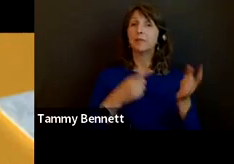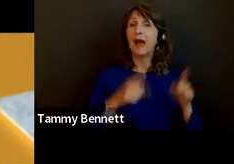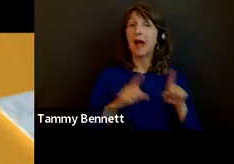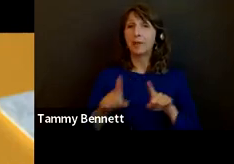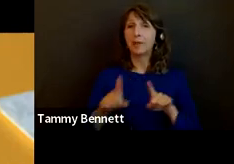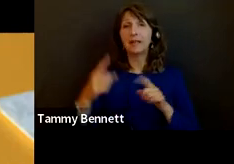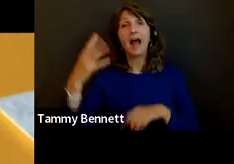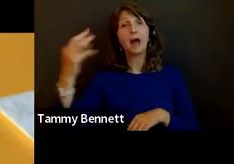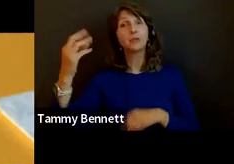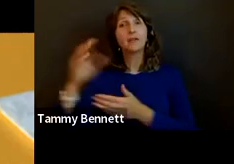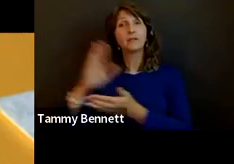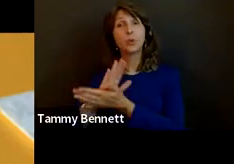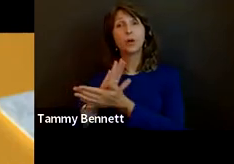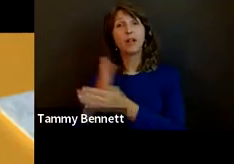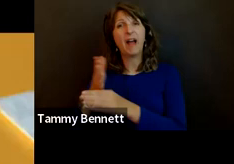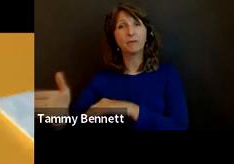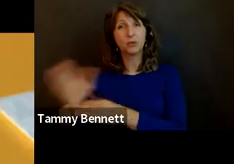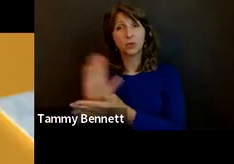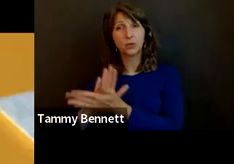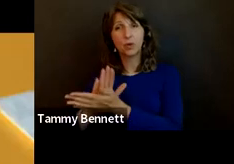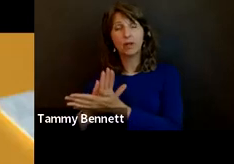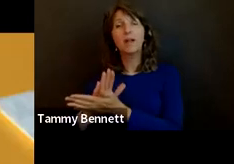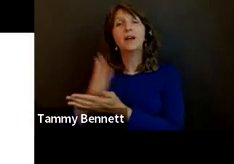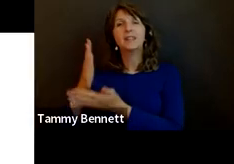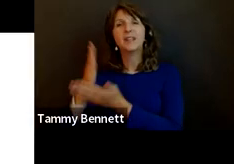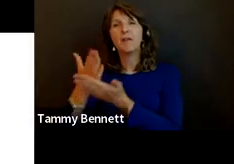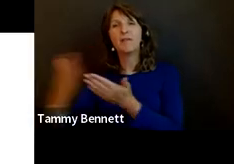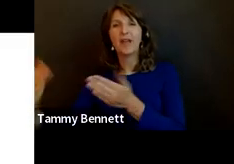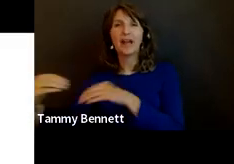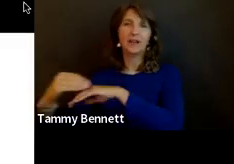into the school and creates issues that we really weren't expecting.